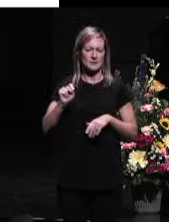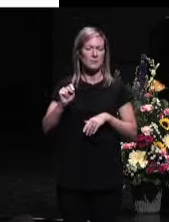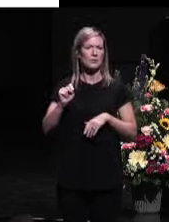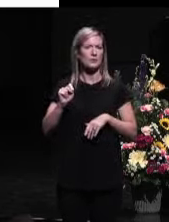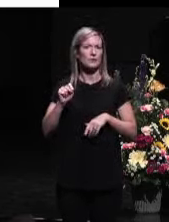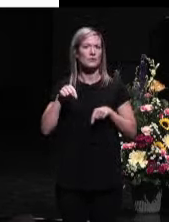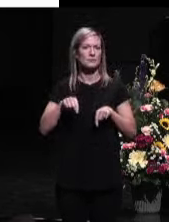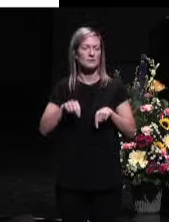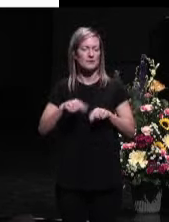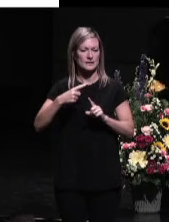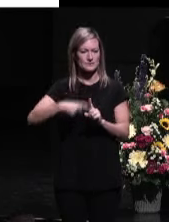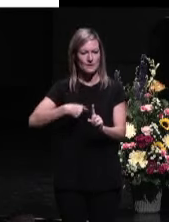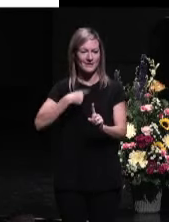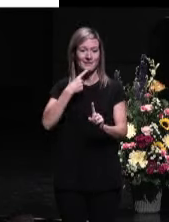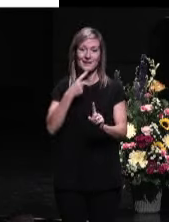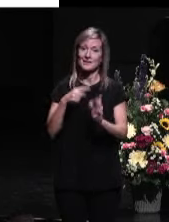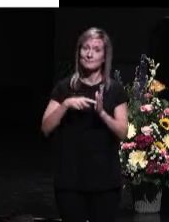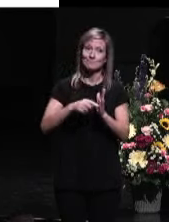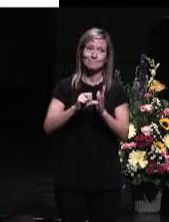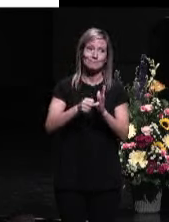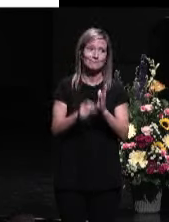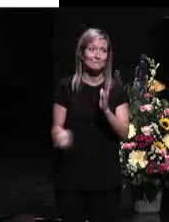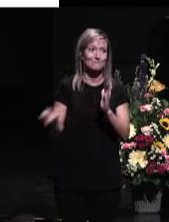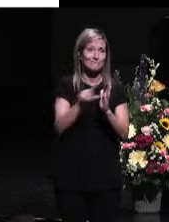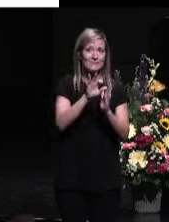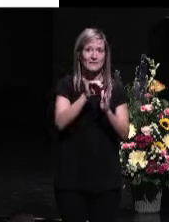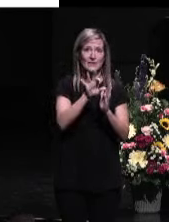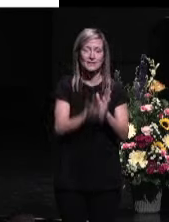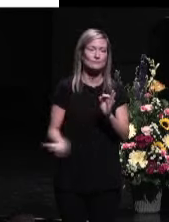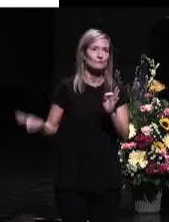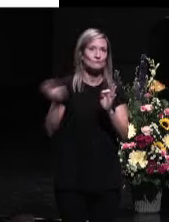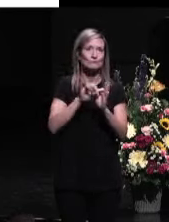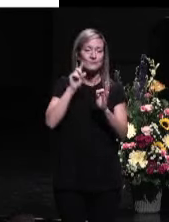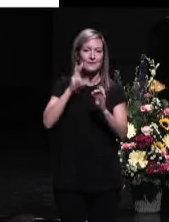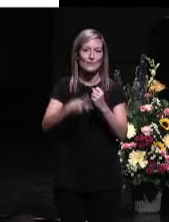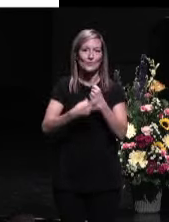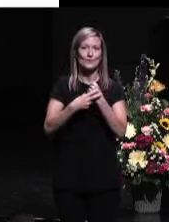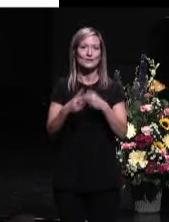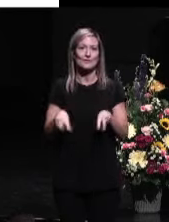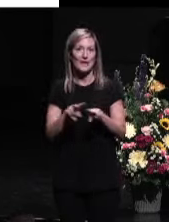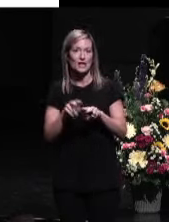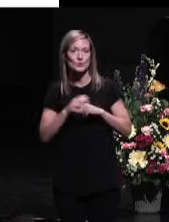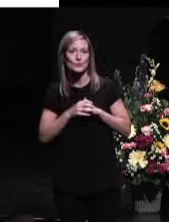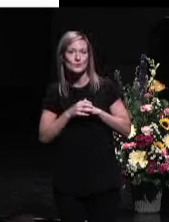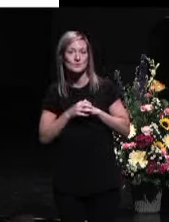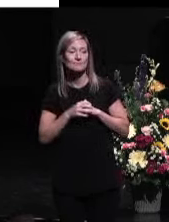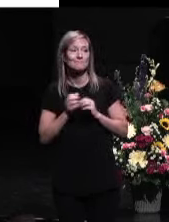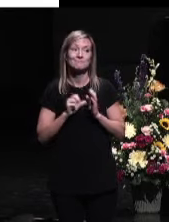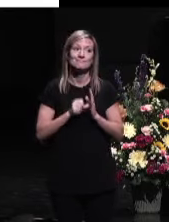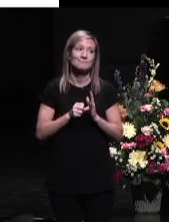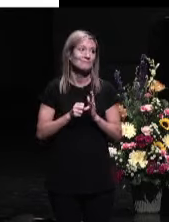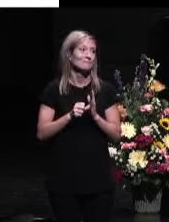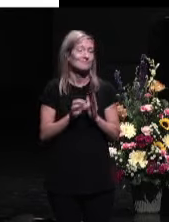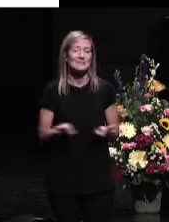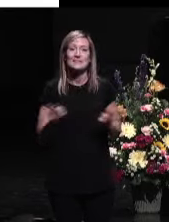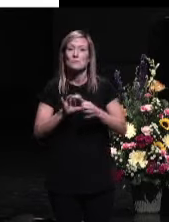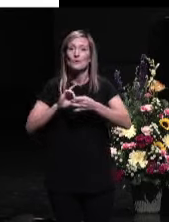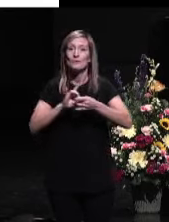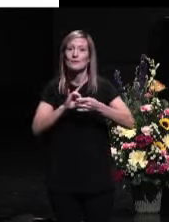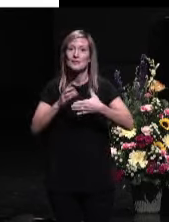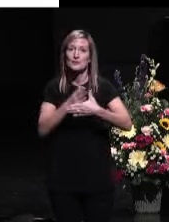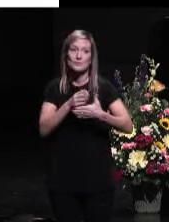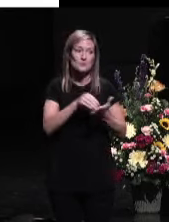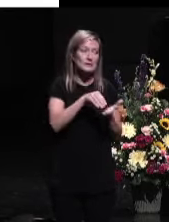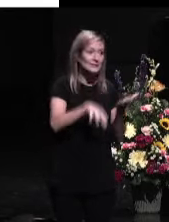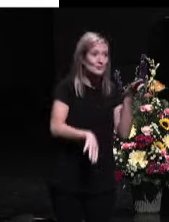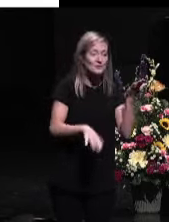Faculty members are key to solving the retention challenge, underscoring what I've been saying. That's the important relationship.